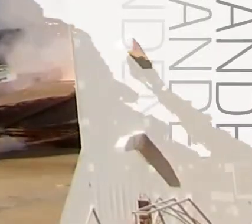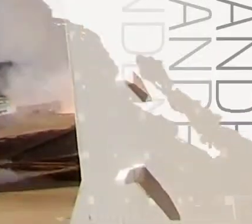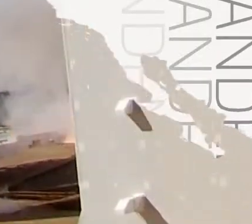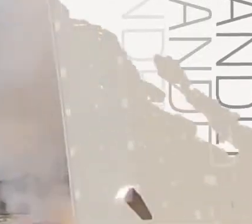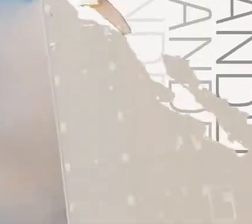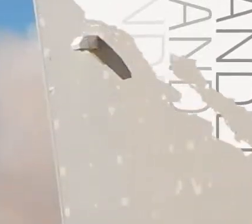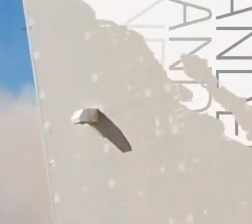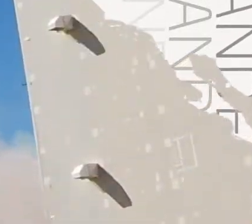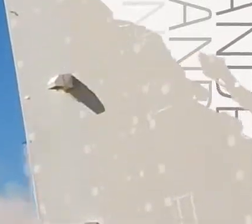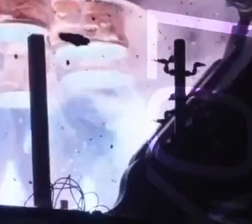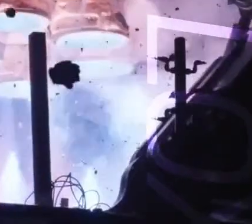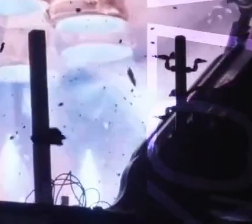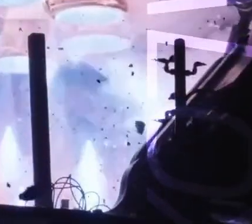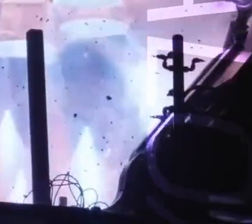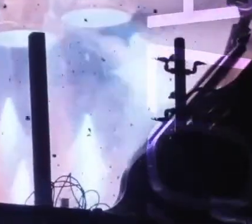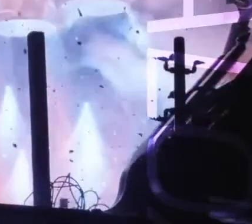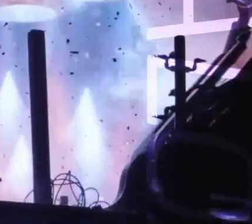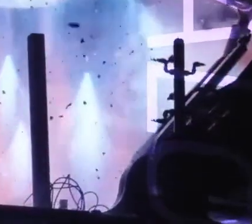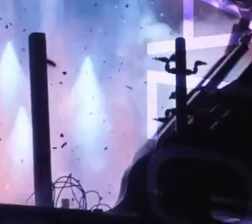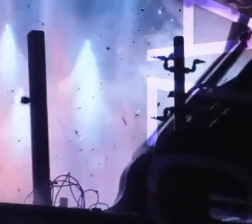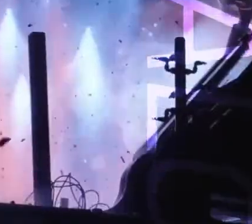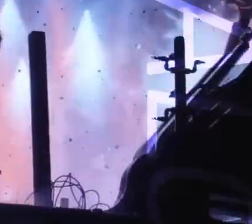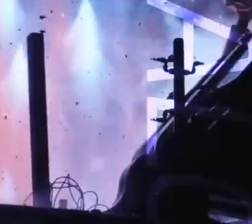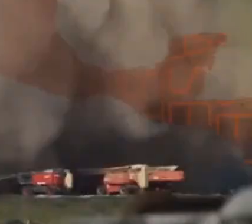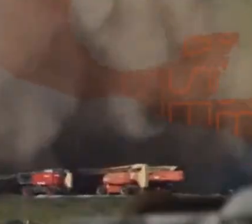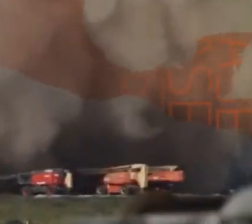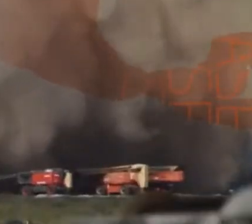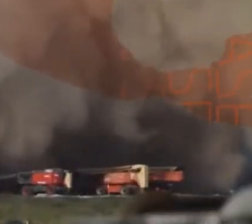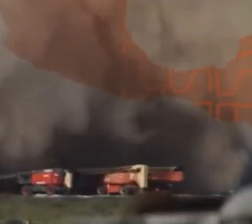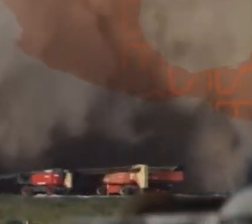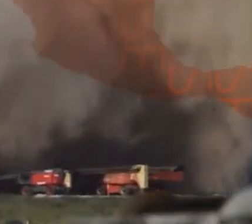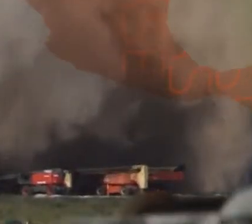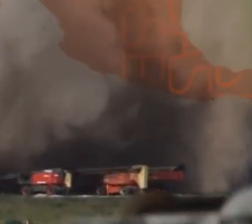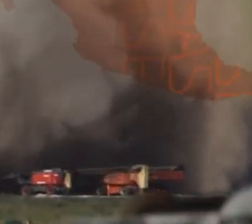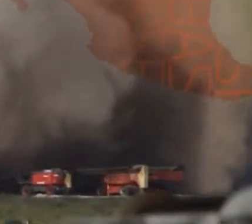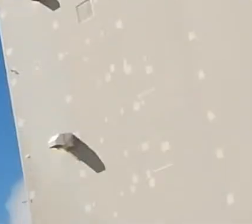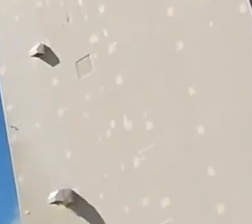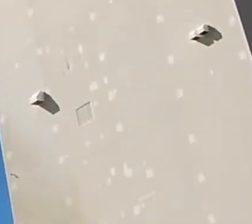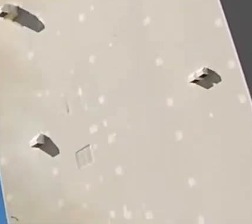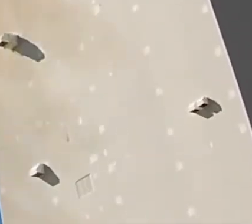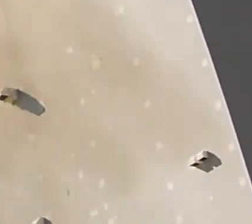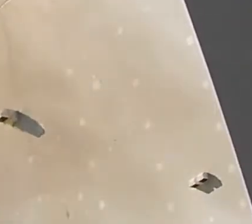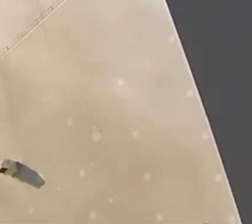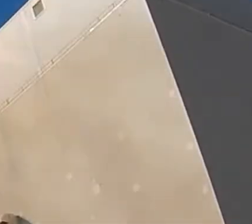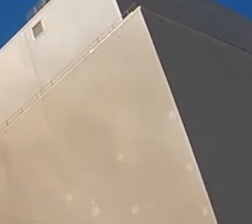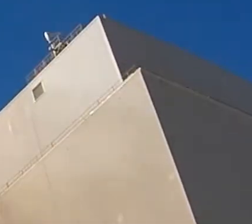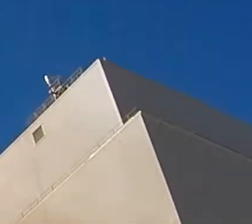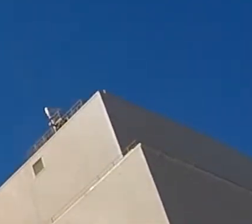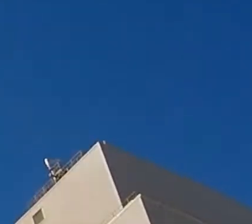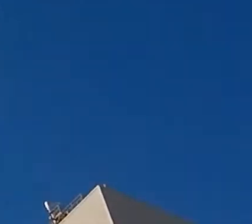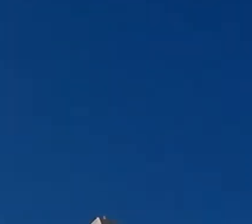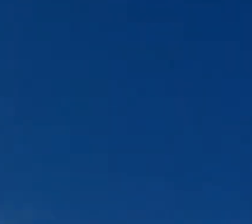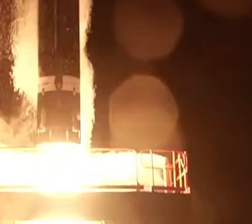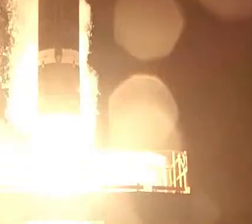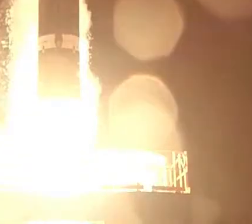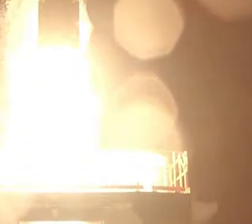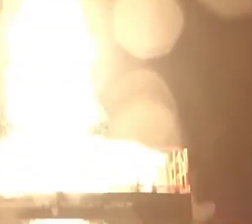We have liftoff. Propulsion continues to be nominal. RCPA chamber pressure looks